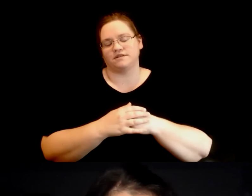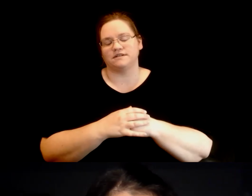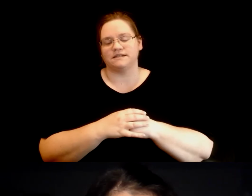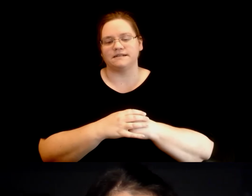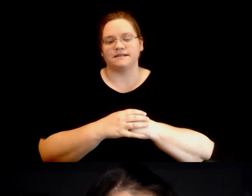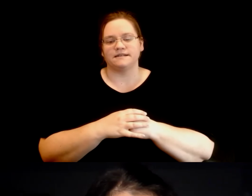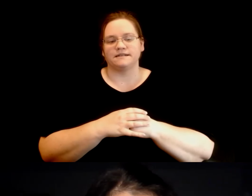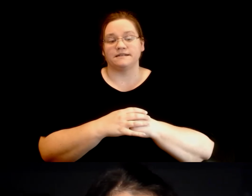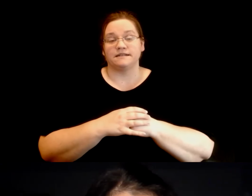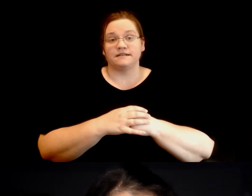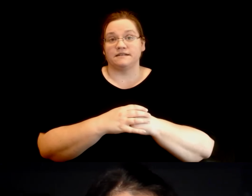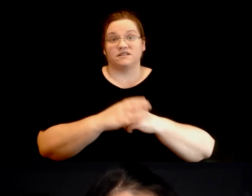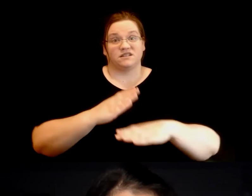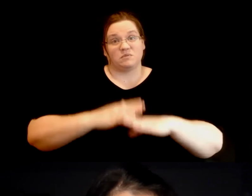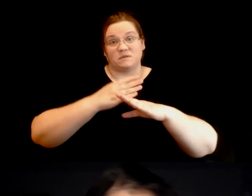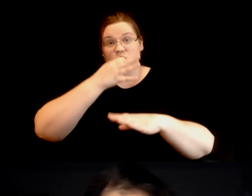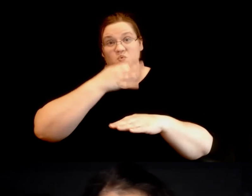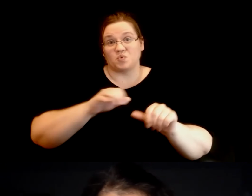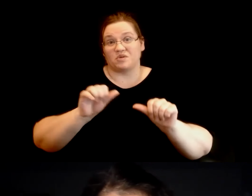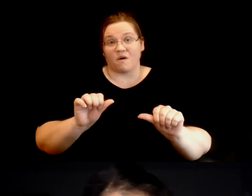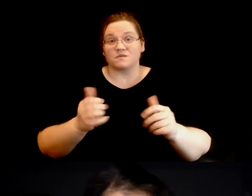Get the protection as soon as possible.